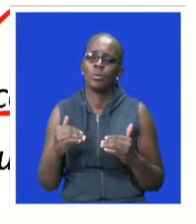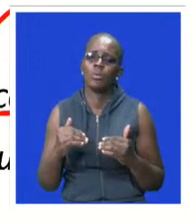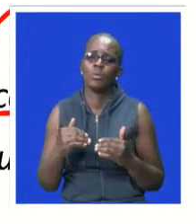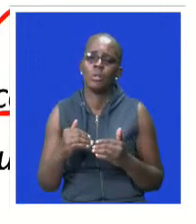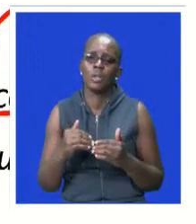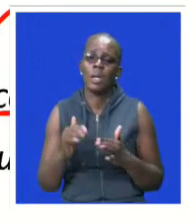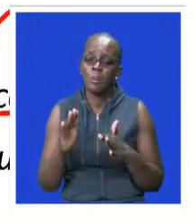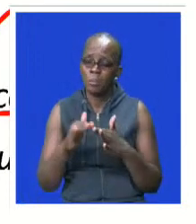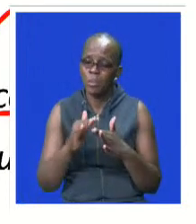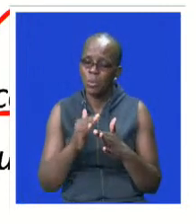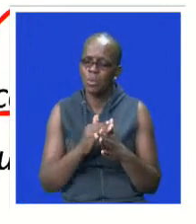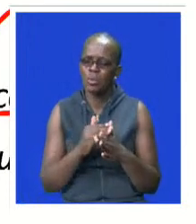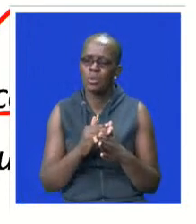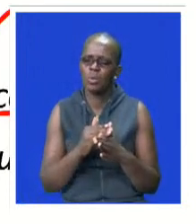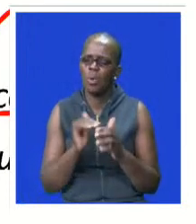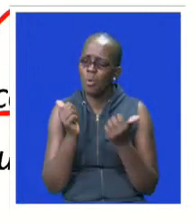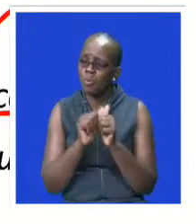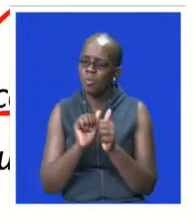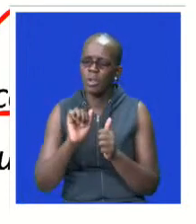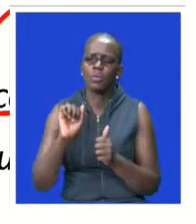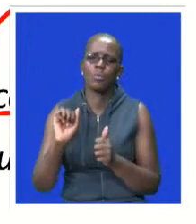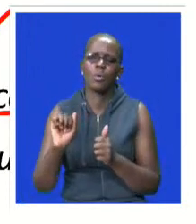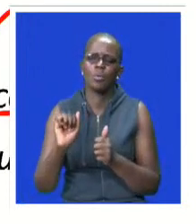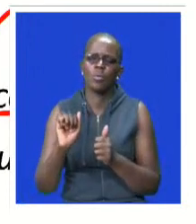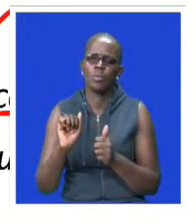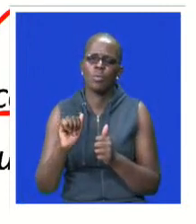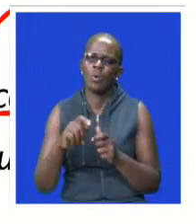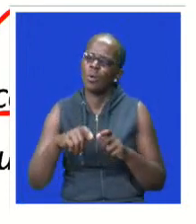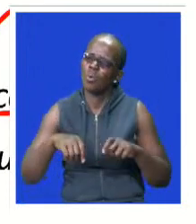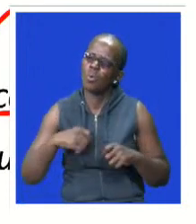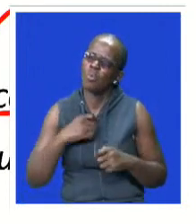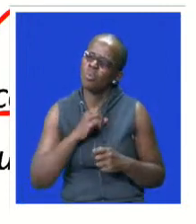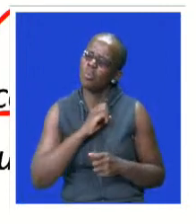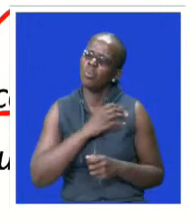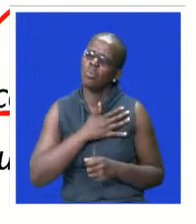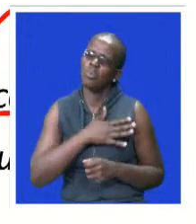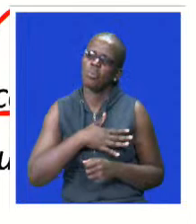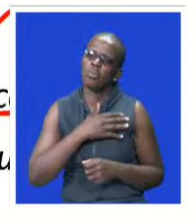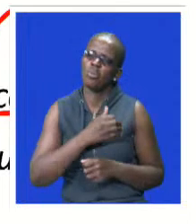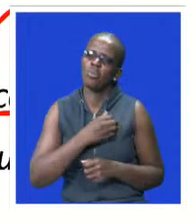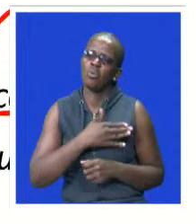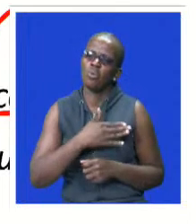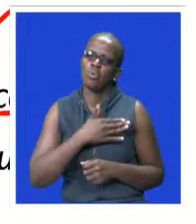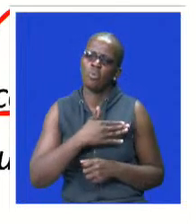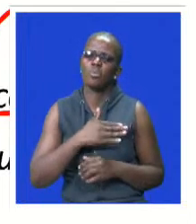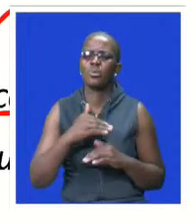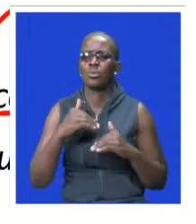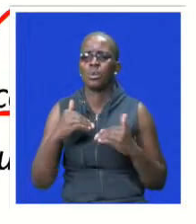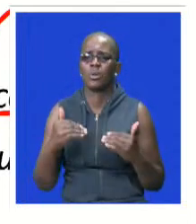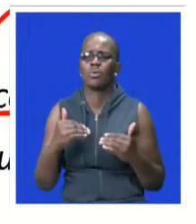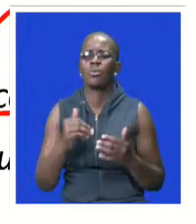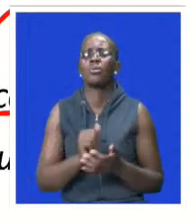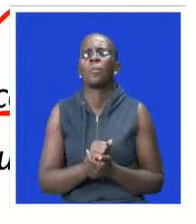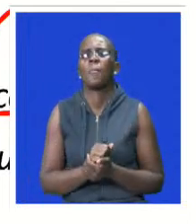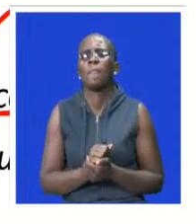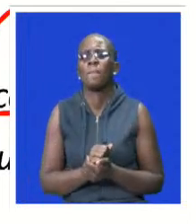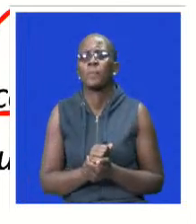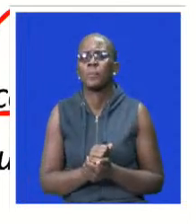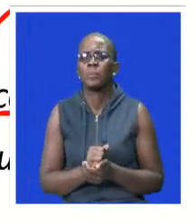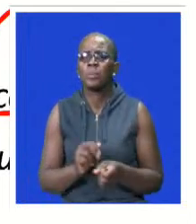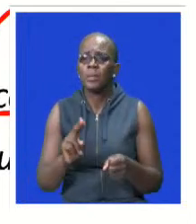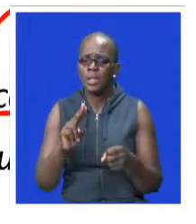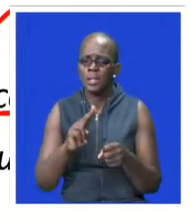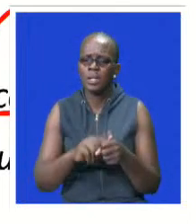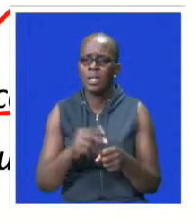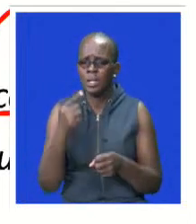friend of yours has tested positive for corona. So you are going to use that word. Also, however, this is what changes